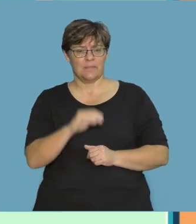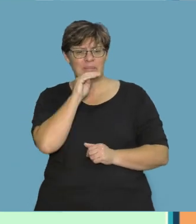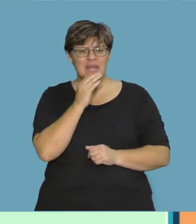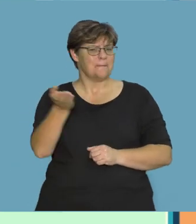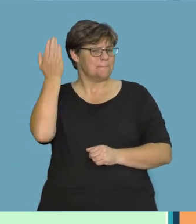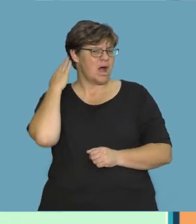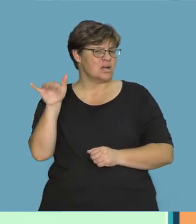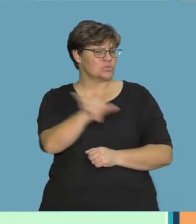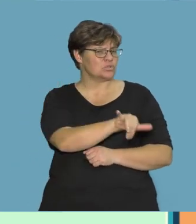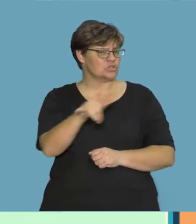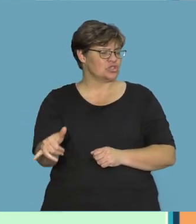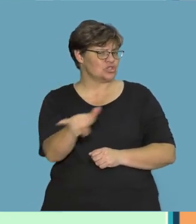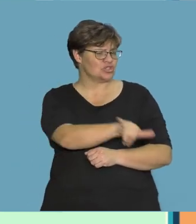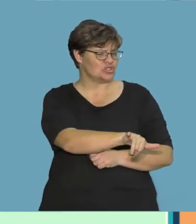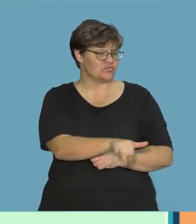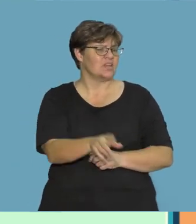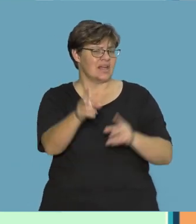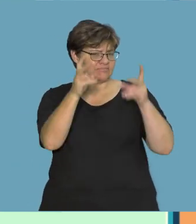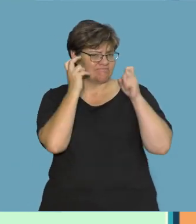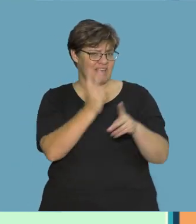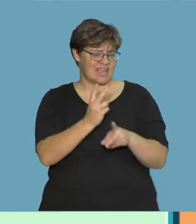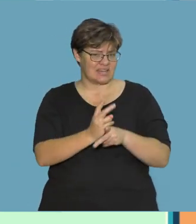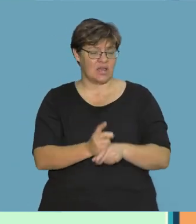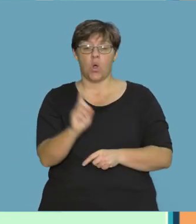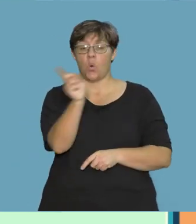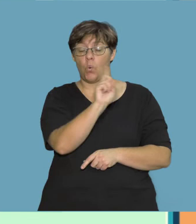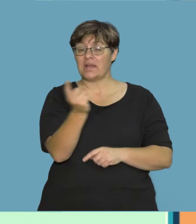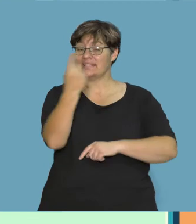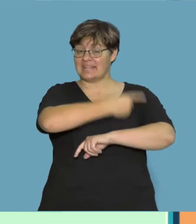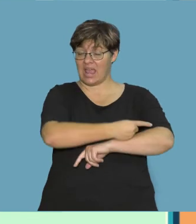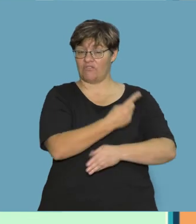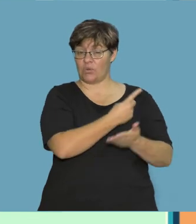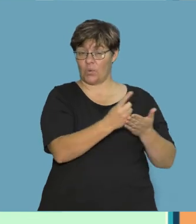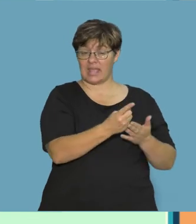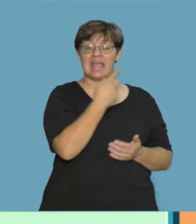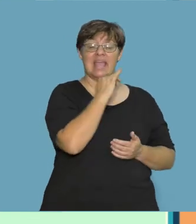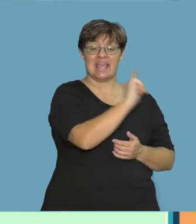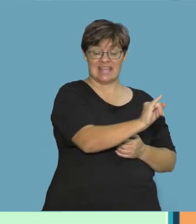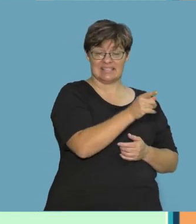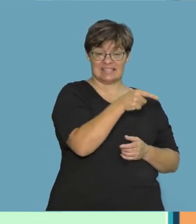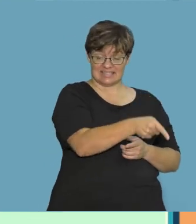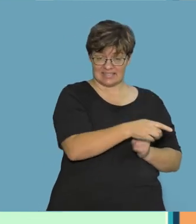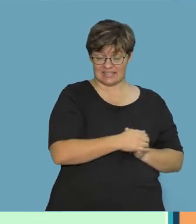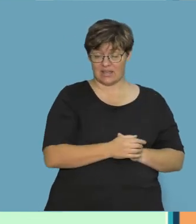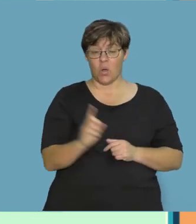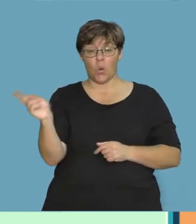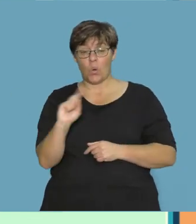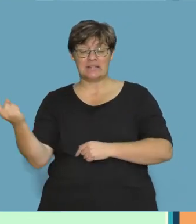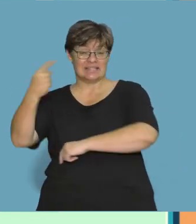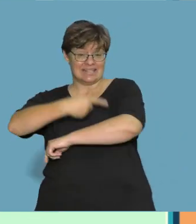Listen again. What day of the week is it? What day of the week was